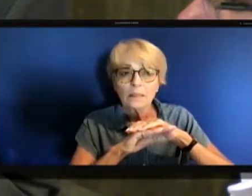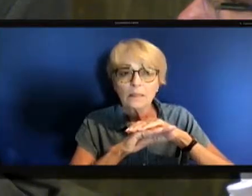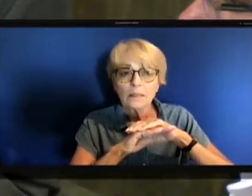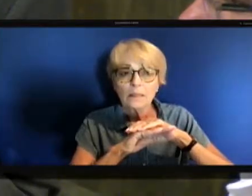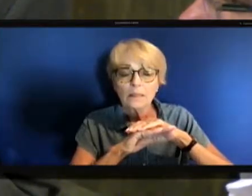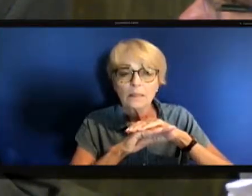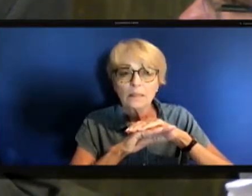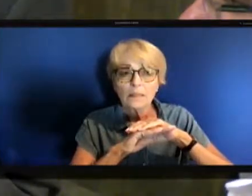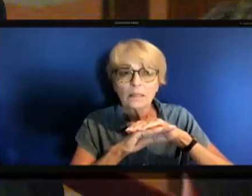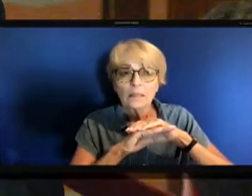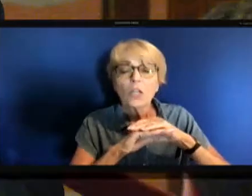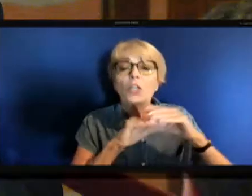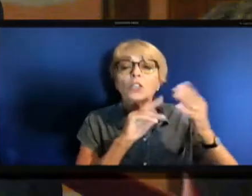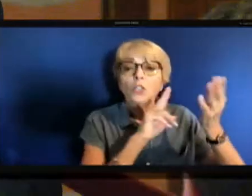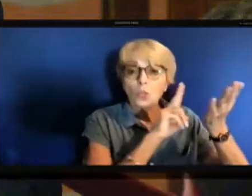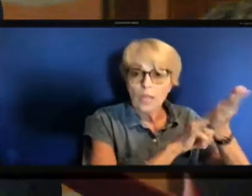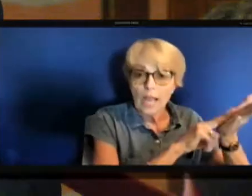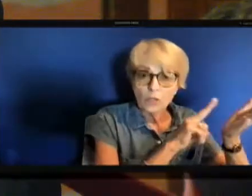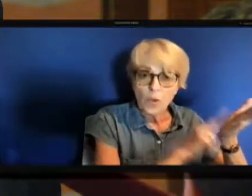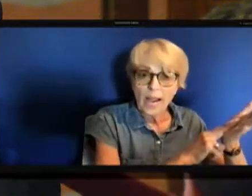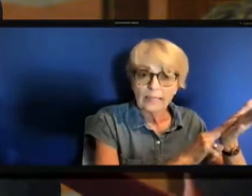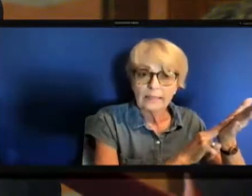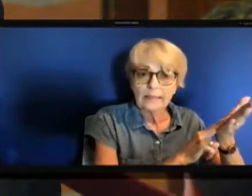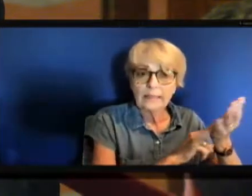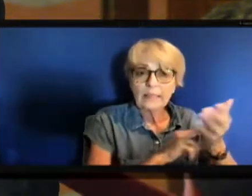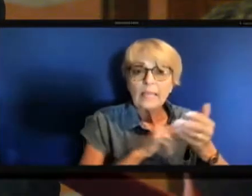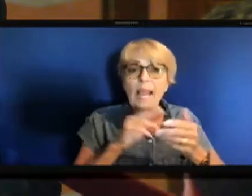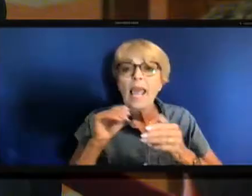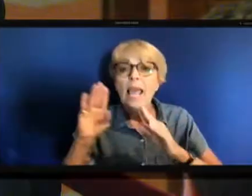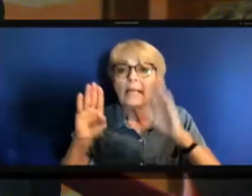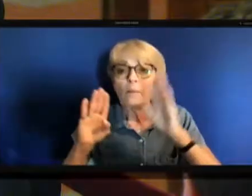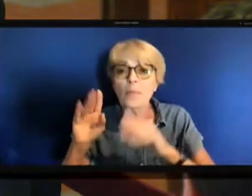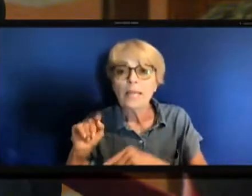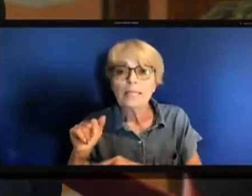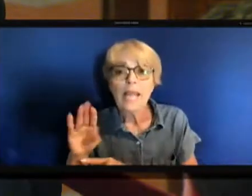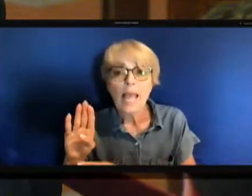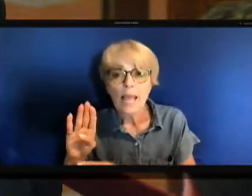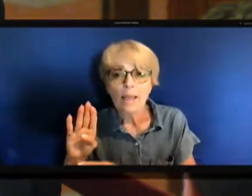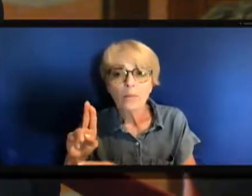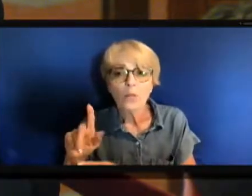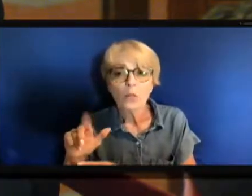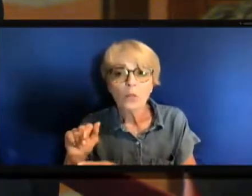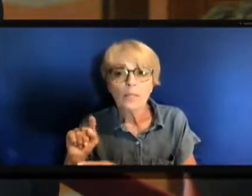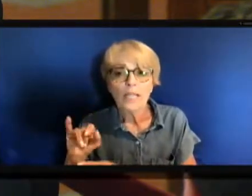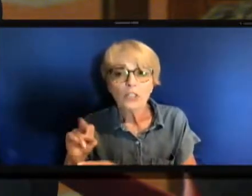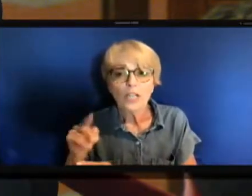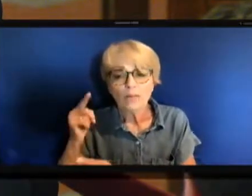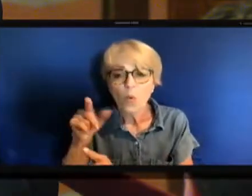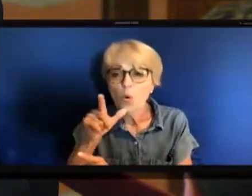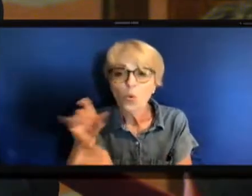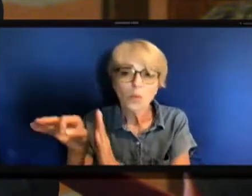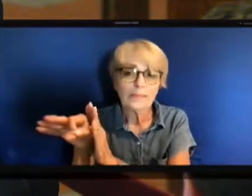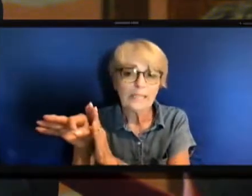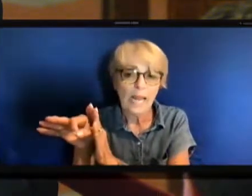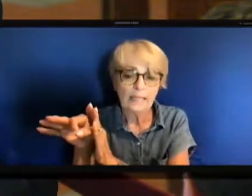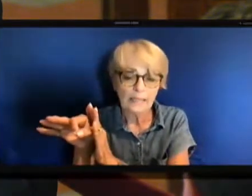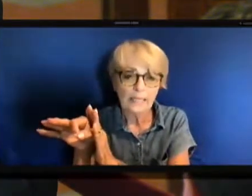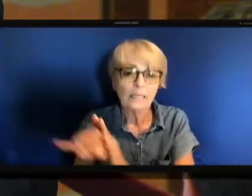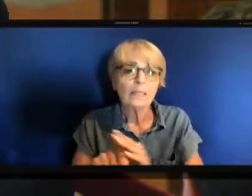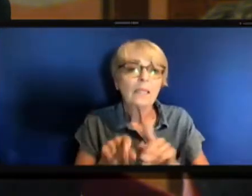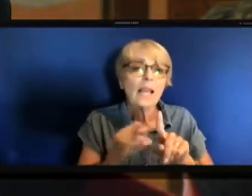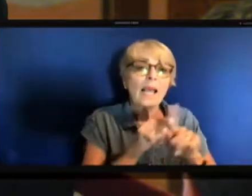has access to the contract and the bid tabulation for the selected bidder, as well